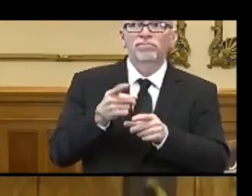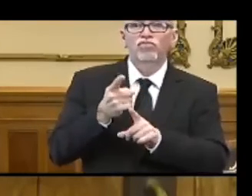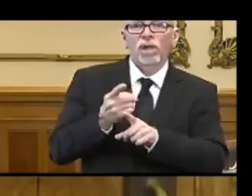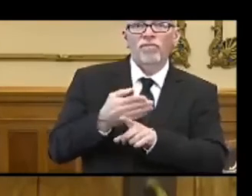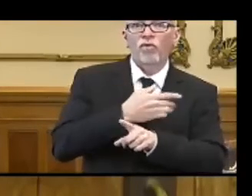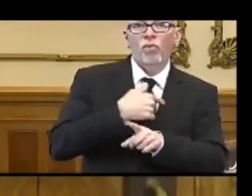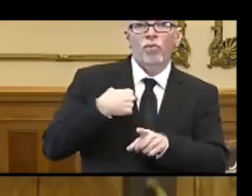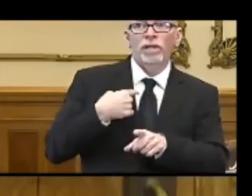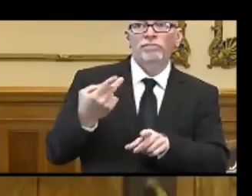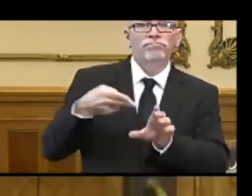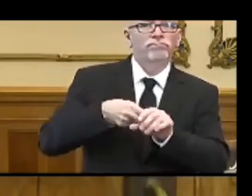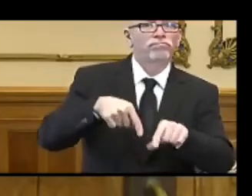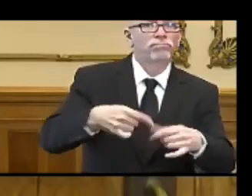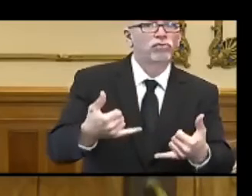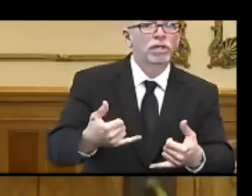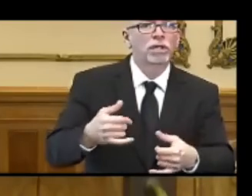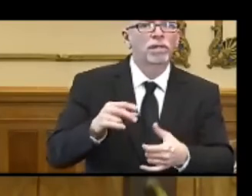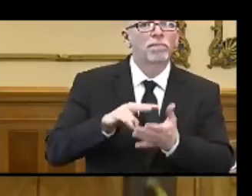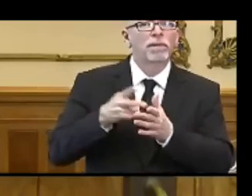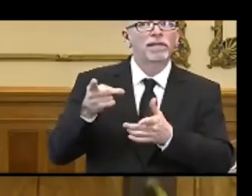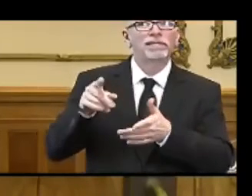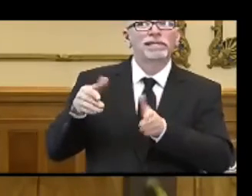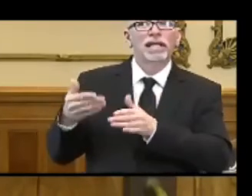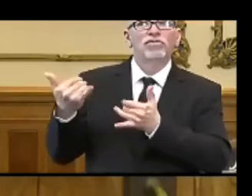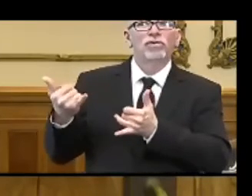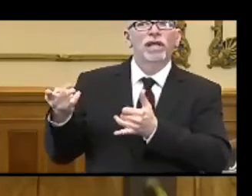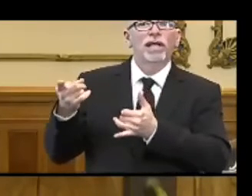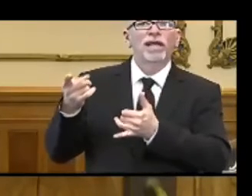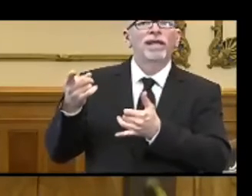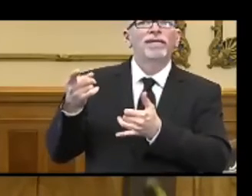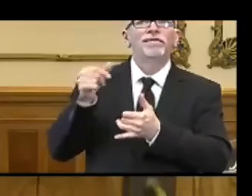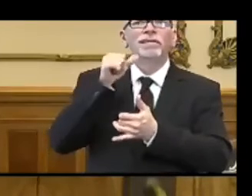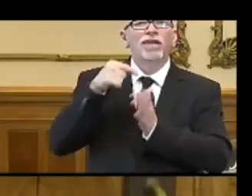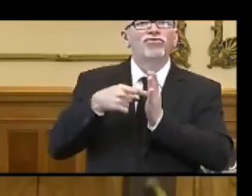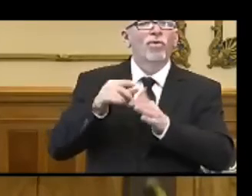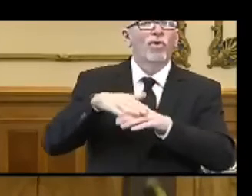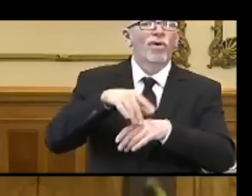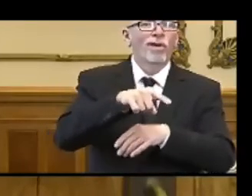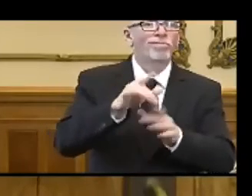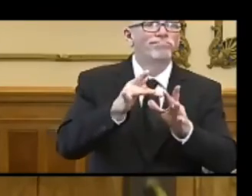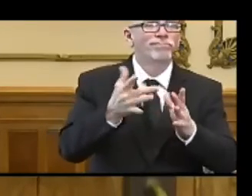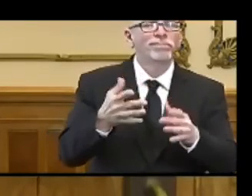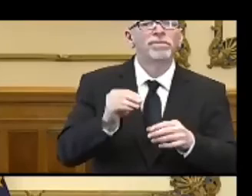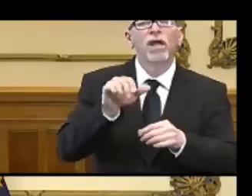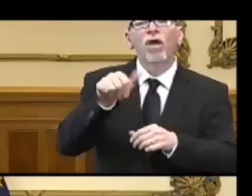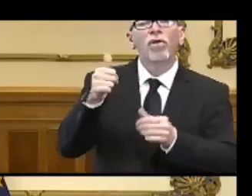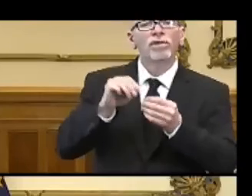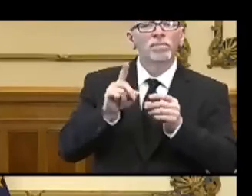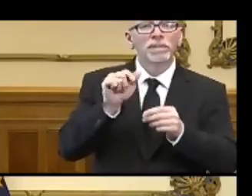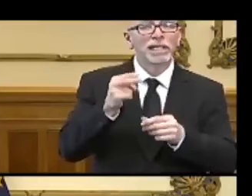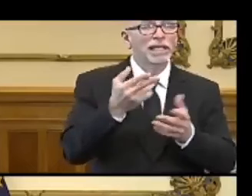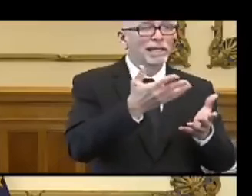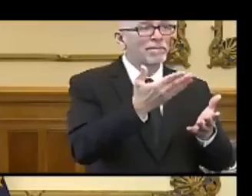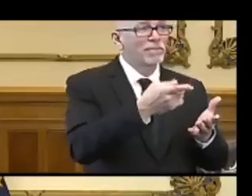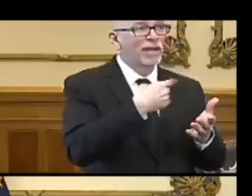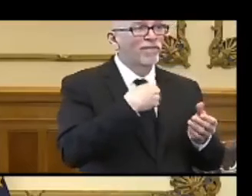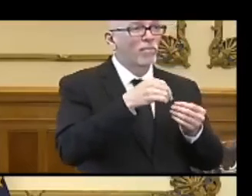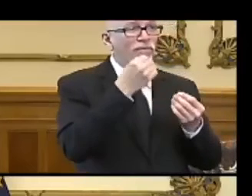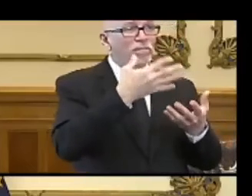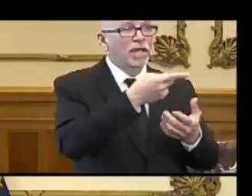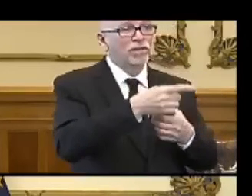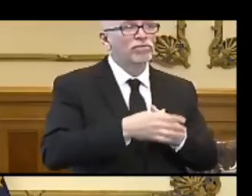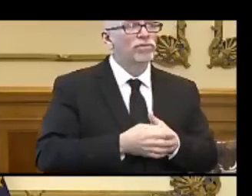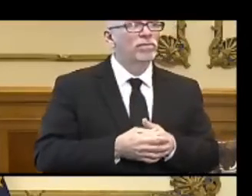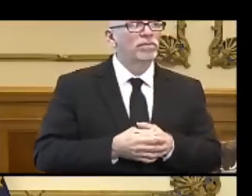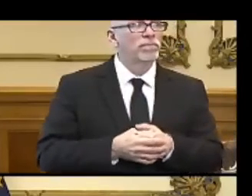we came over here today. So our deaths today will not reflect all of those. As for the other numbers, Dan, I might see if you have more.